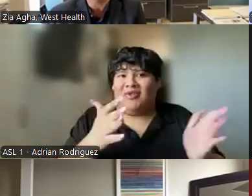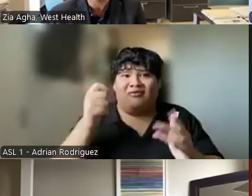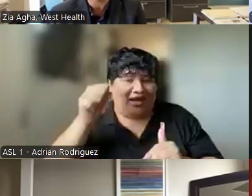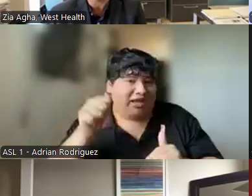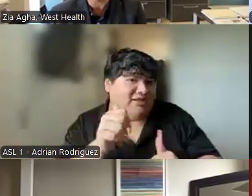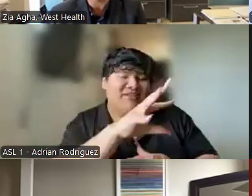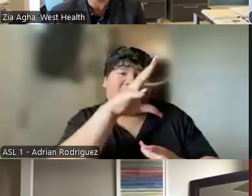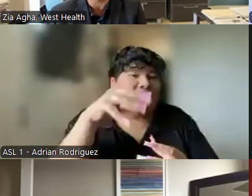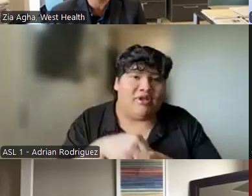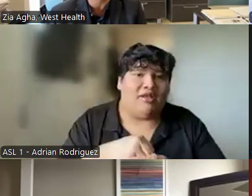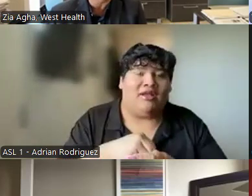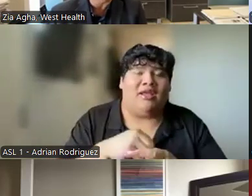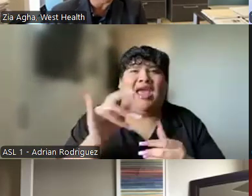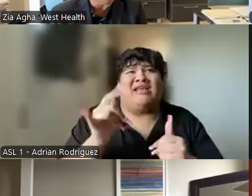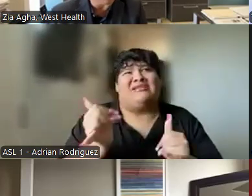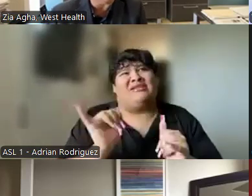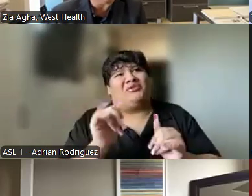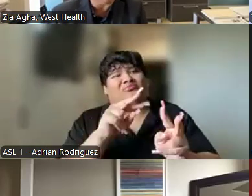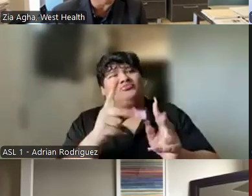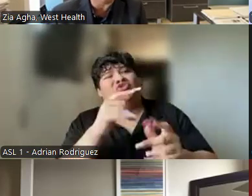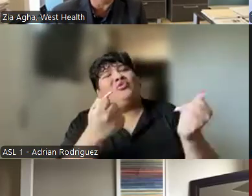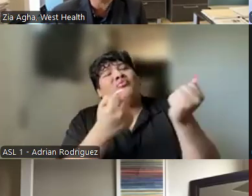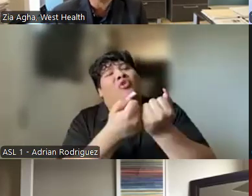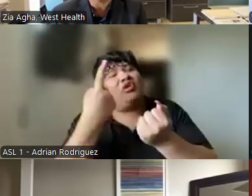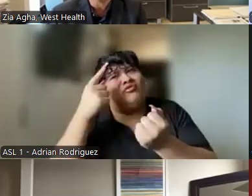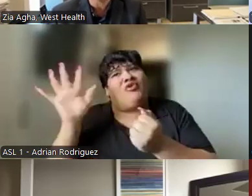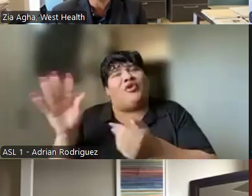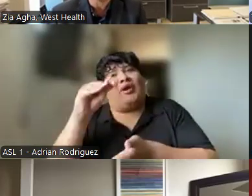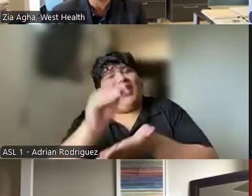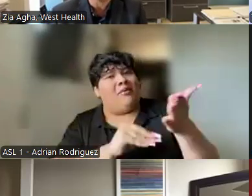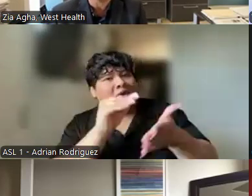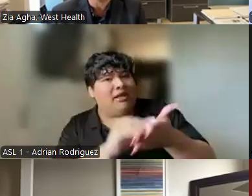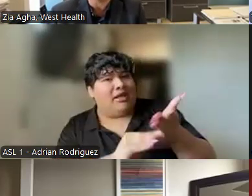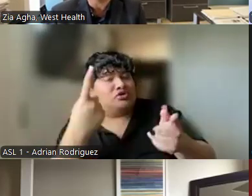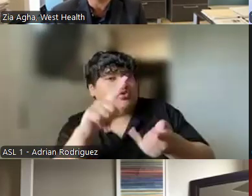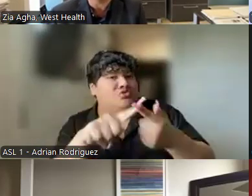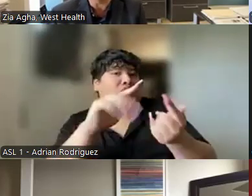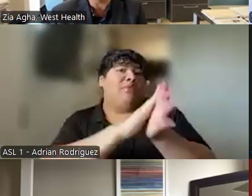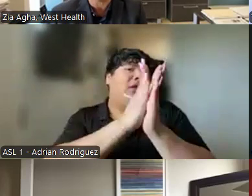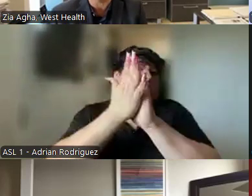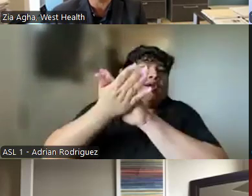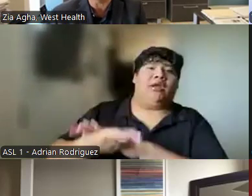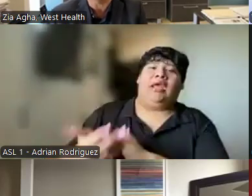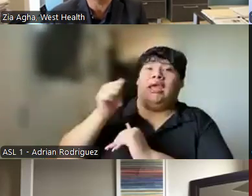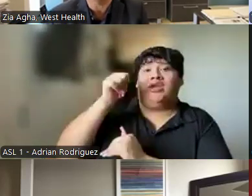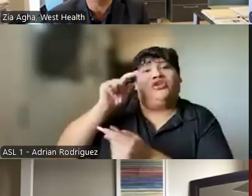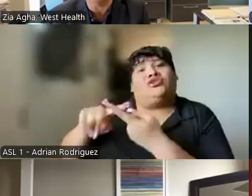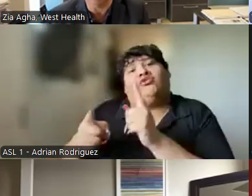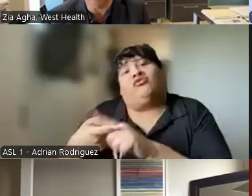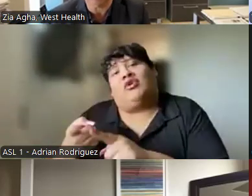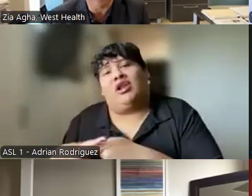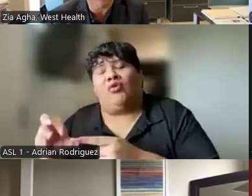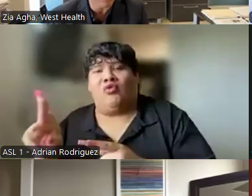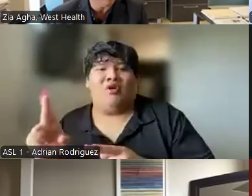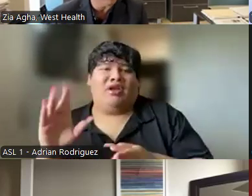county as supportive of their application to become, age friendly or a blue zone